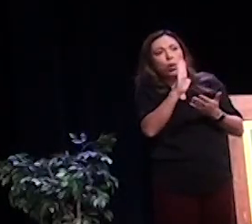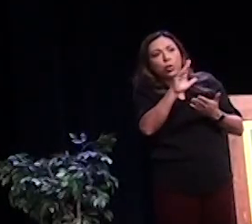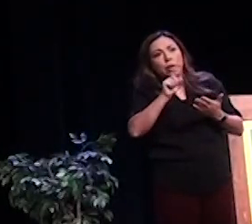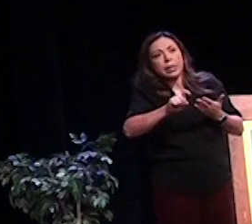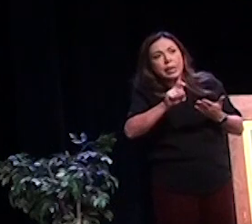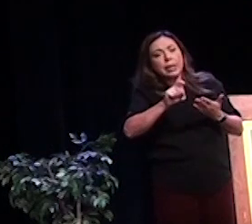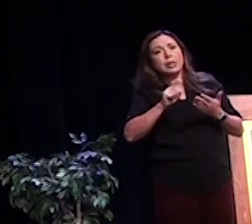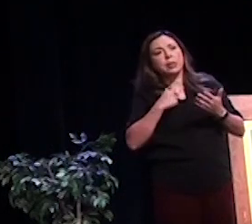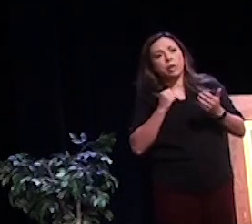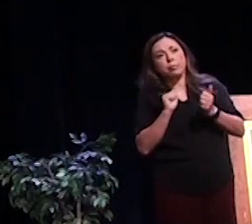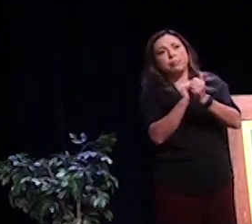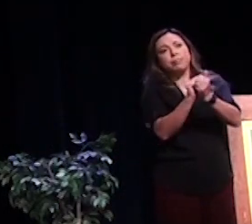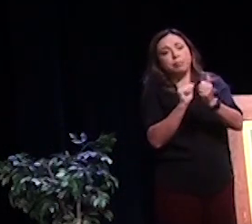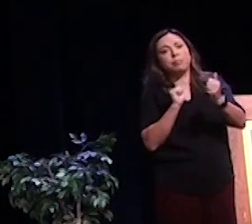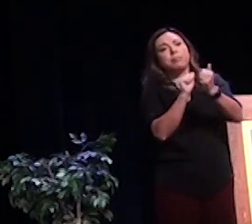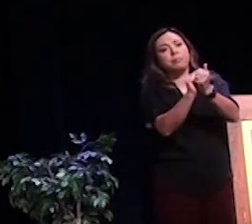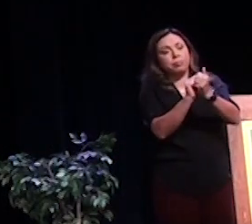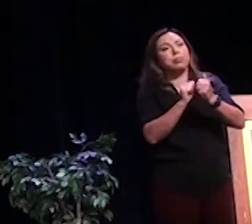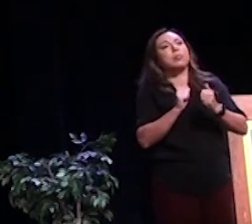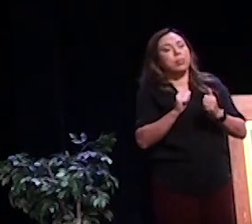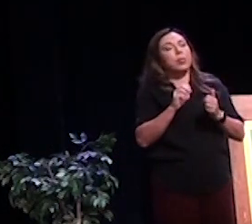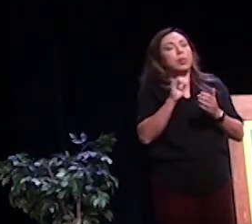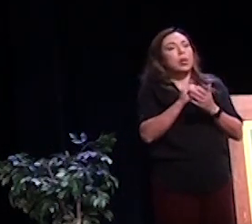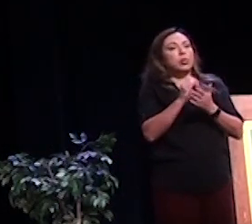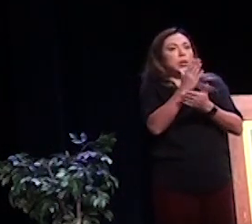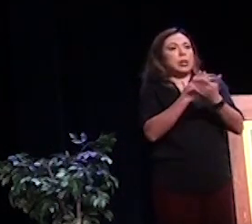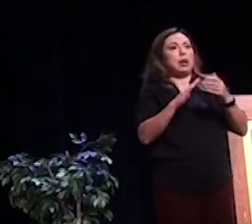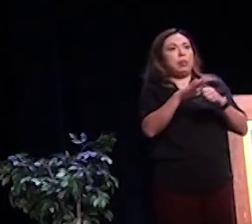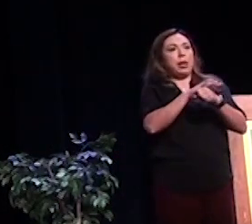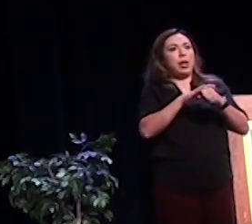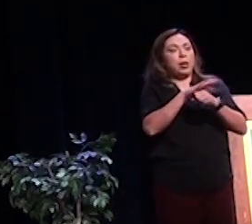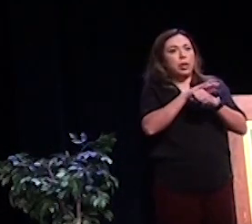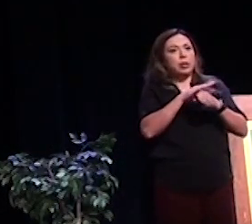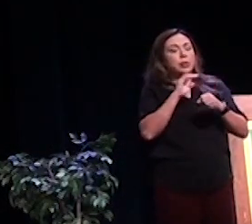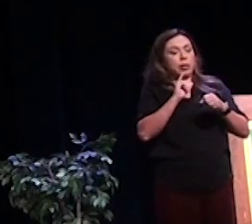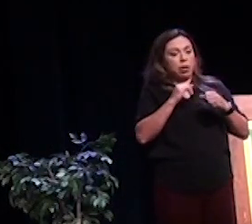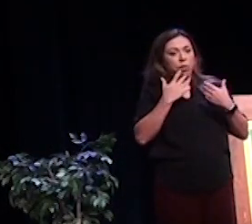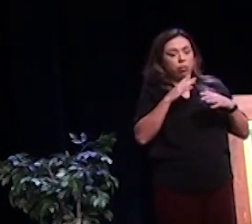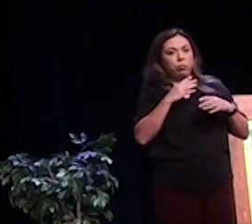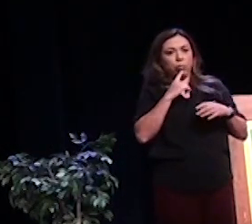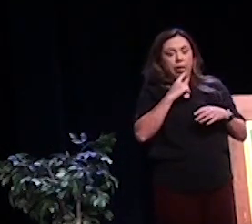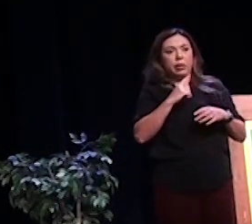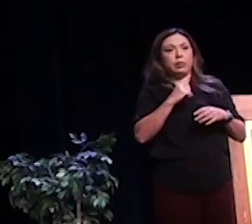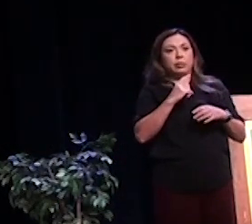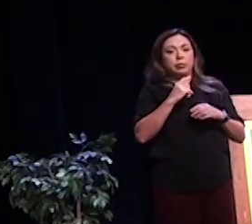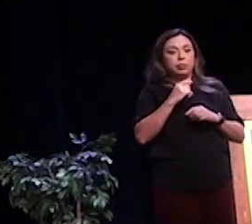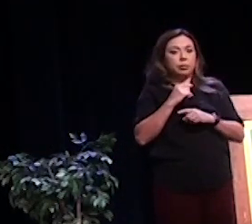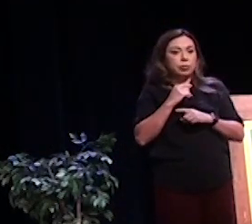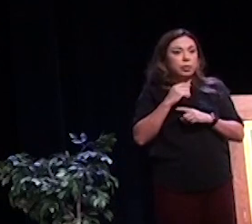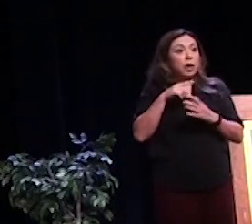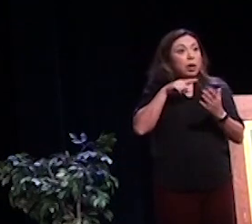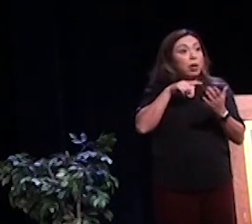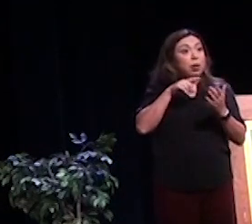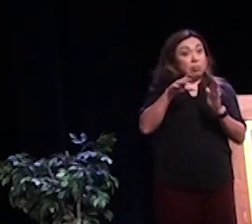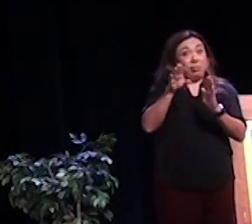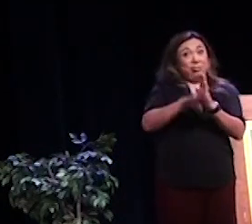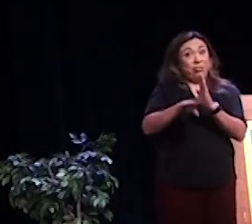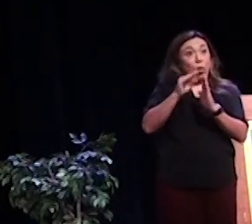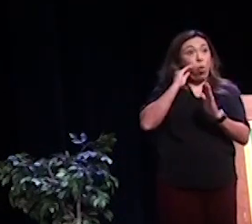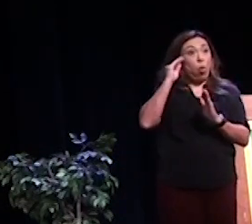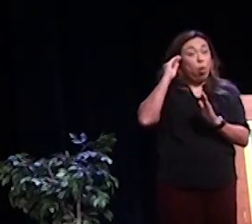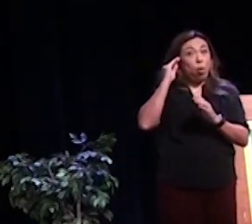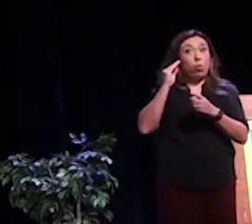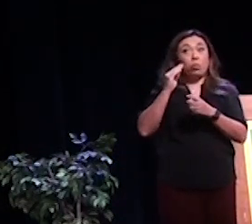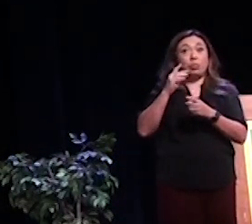And we've heard in certain areas, these are things that stand out. We've heard affordable housing, buying a home is very difficult. It's becoming